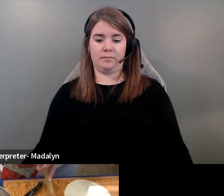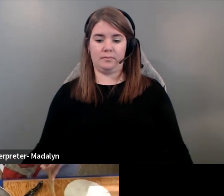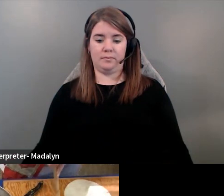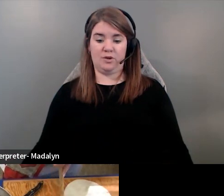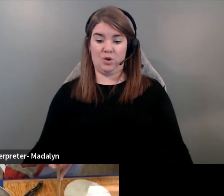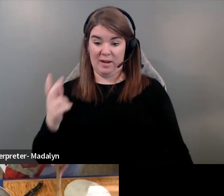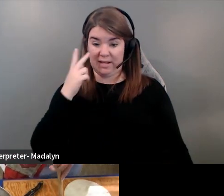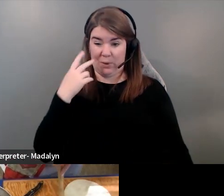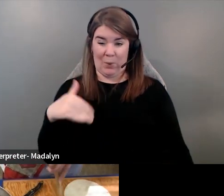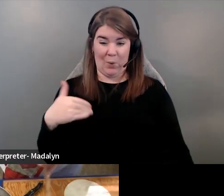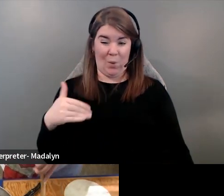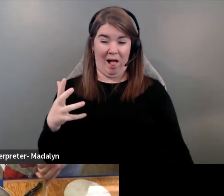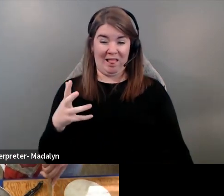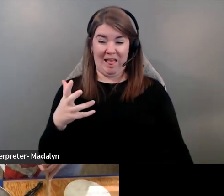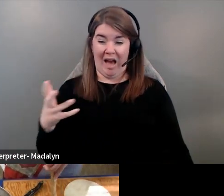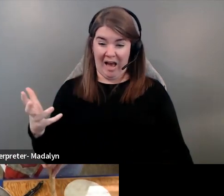lot.